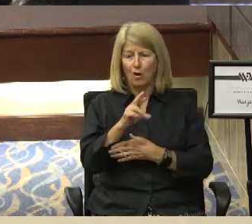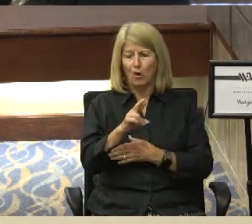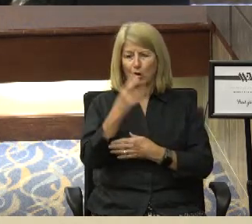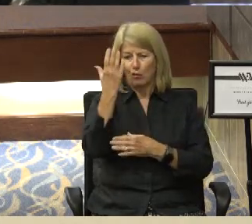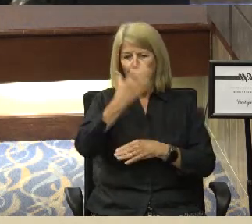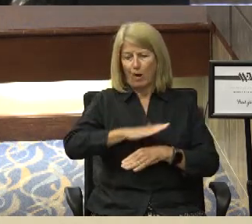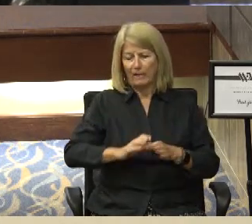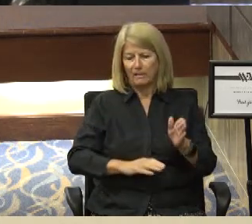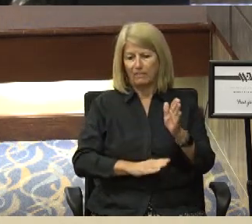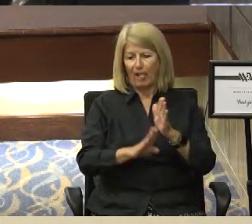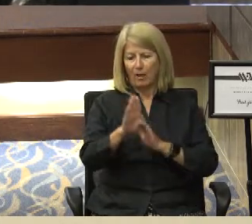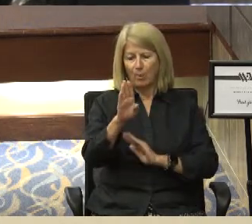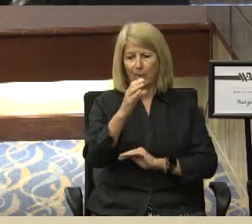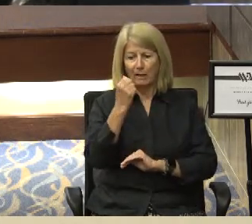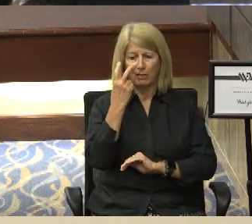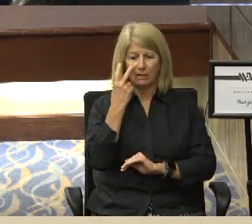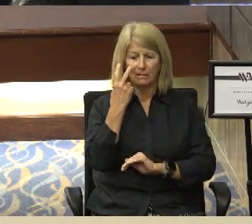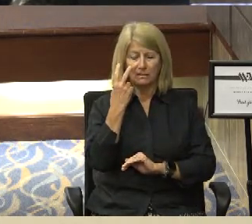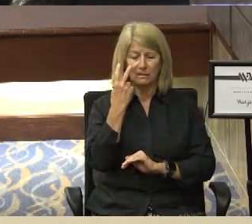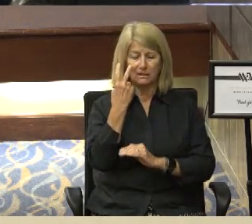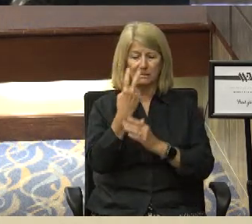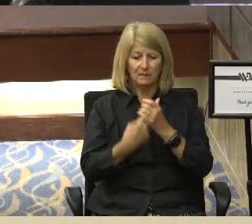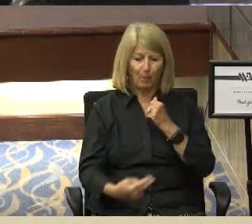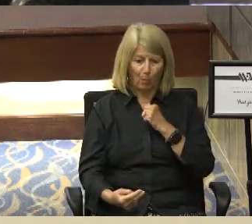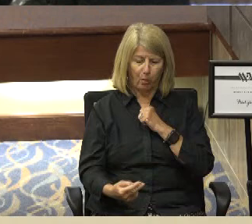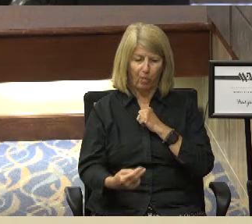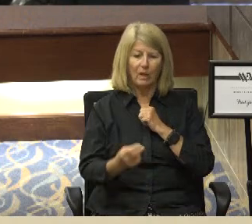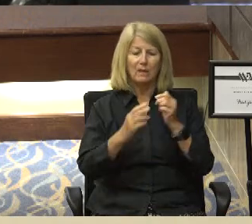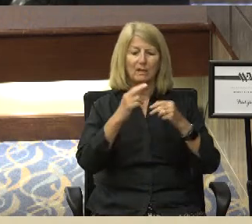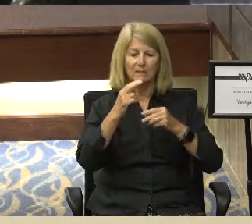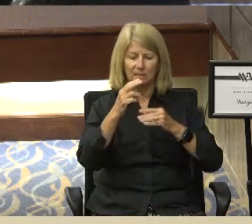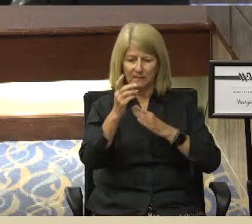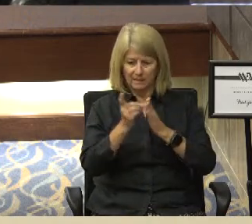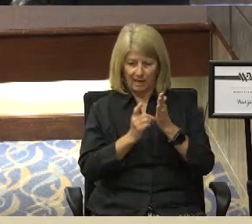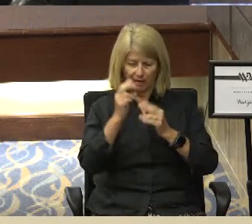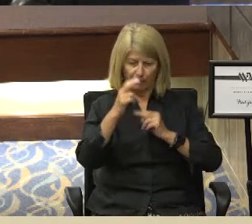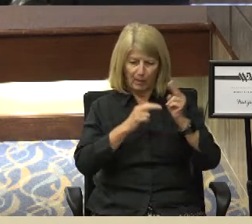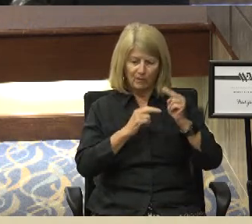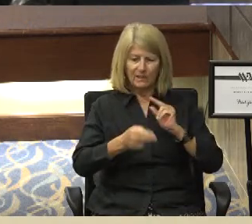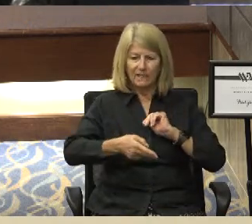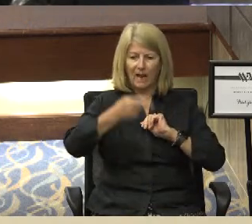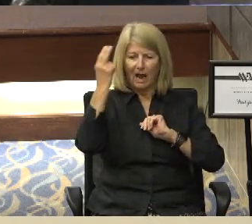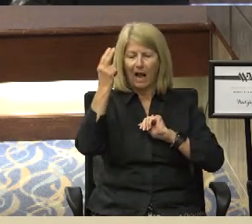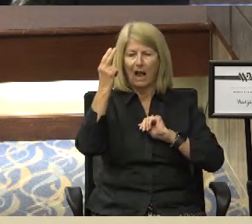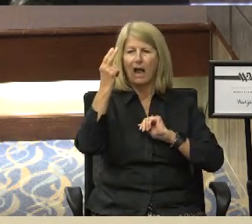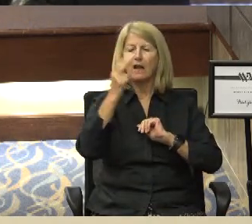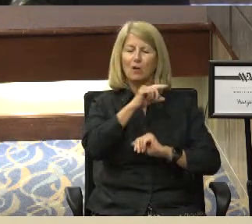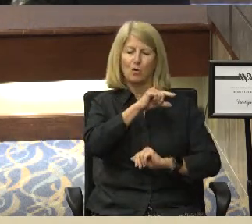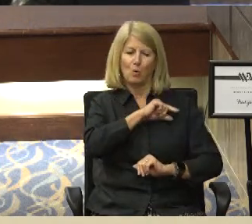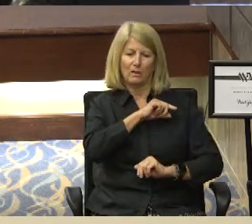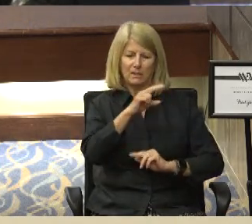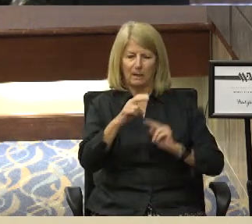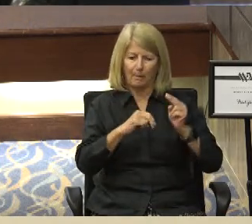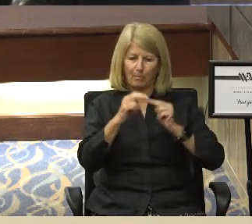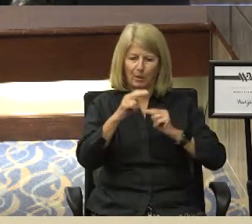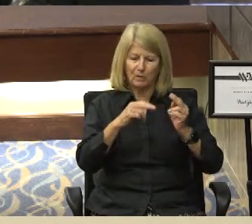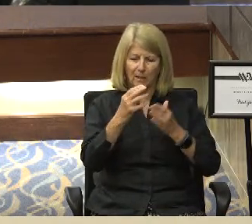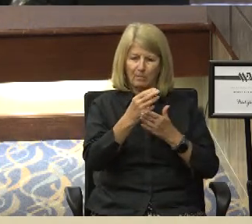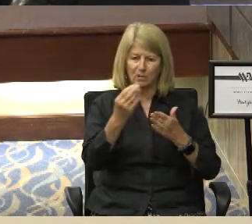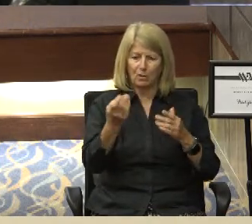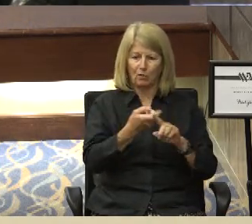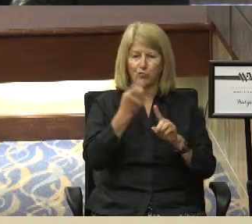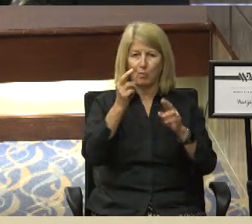think both in the design of buildings and ensuring that we use high quality building materials, from